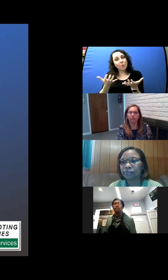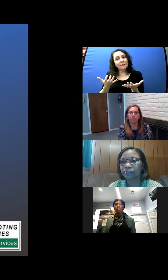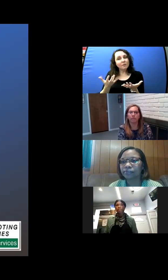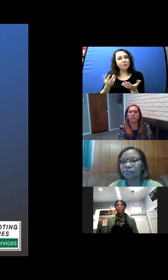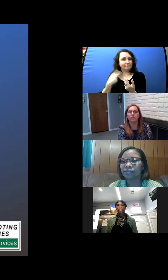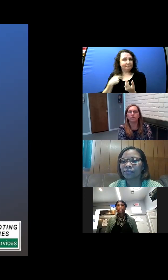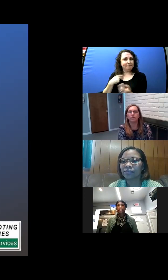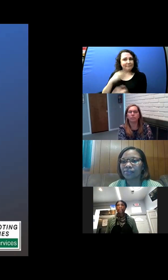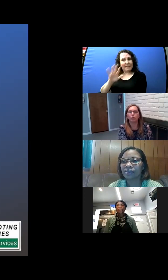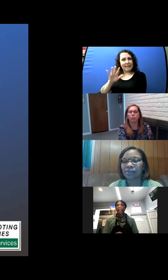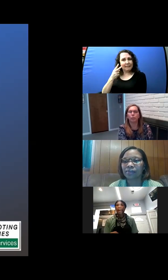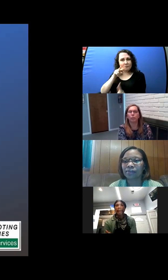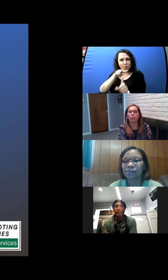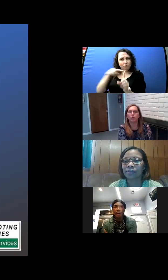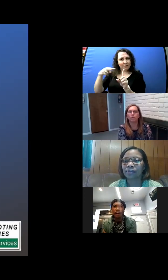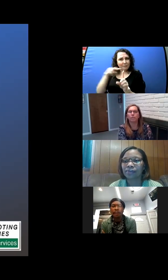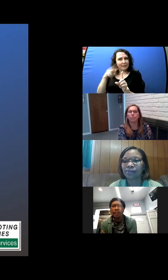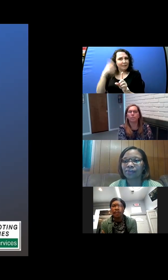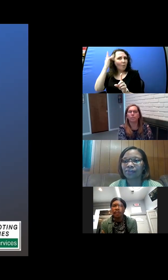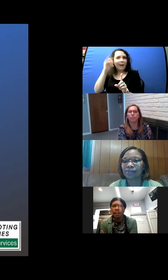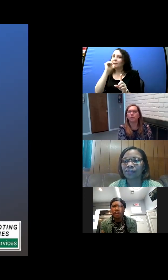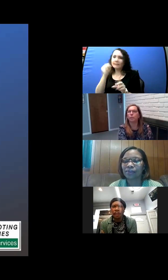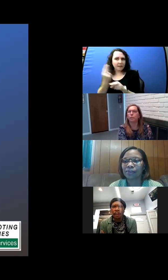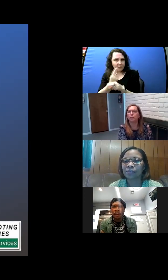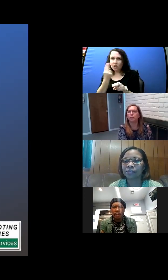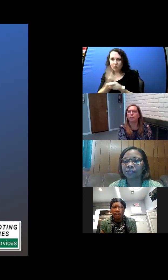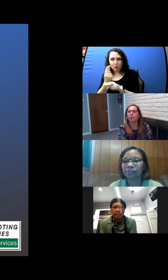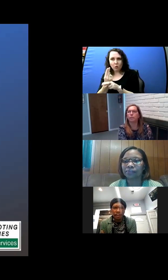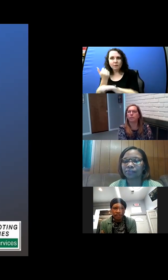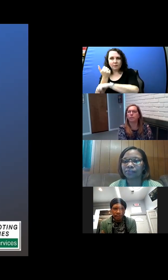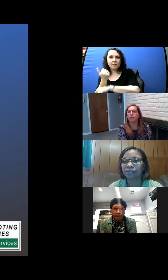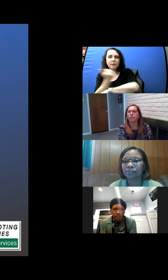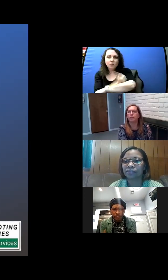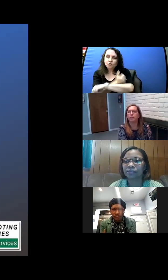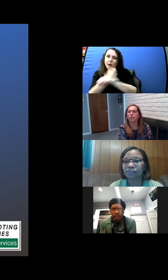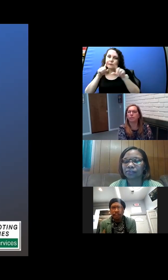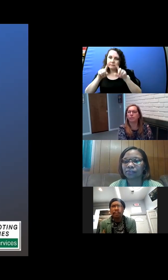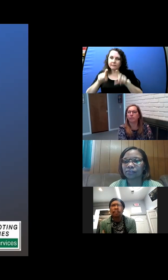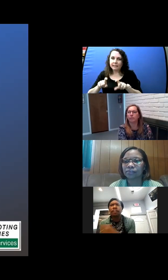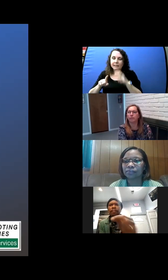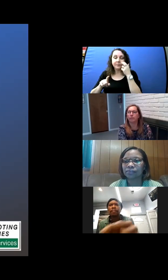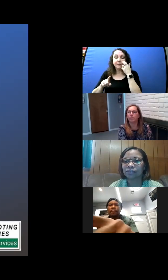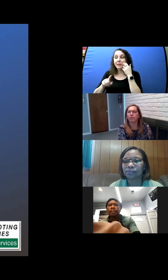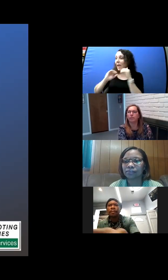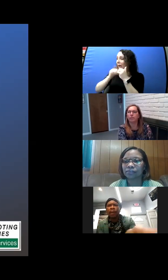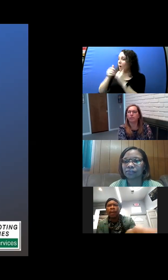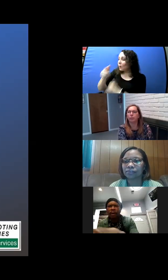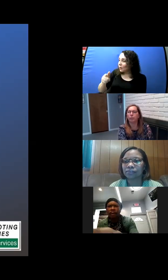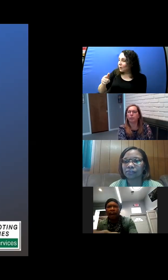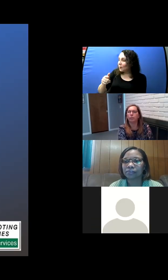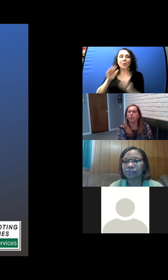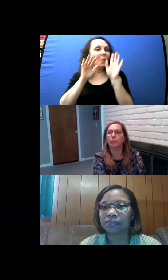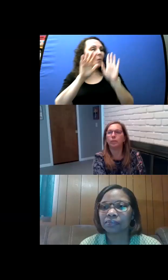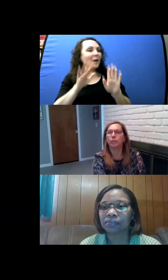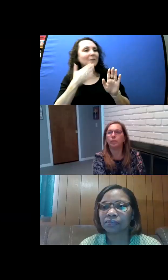Mr. Hughes? Hi, how are you? Wonderful. Thank you for participating. Oh, no